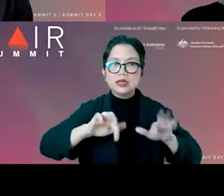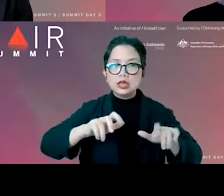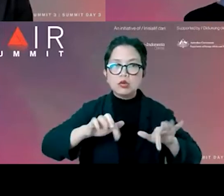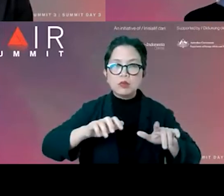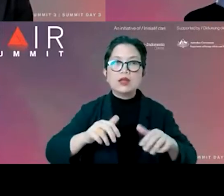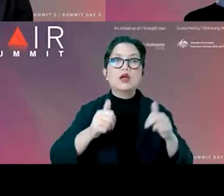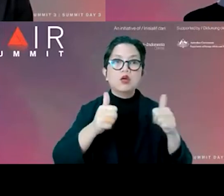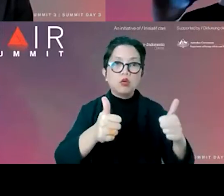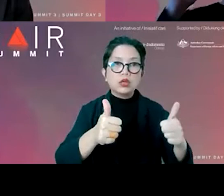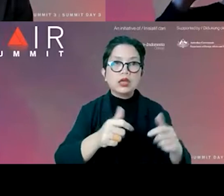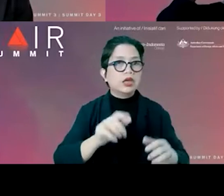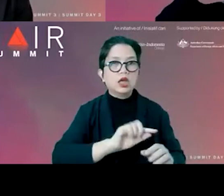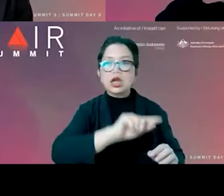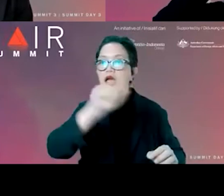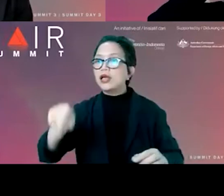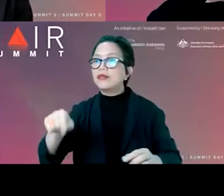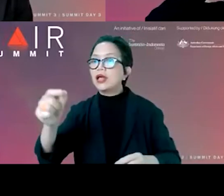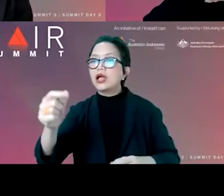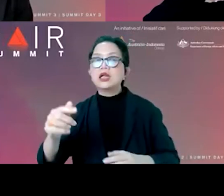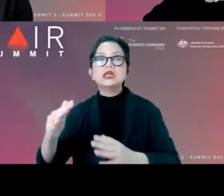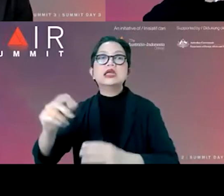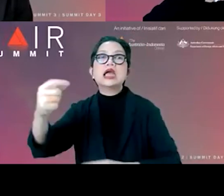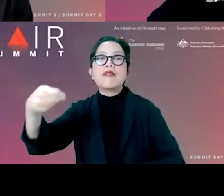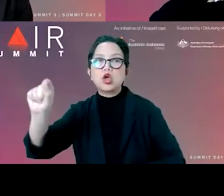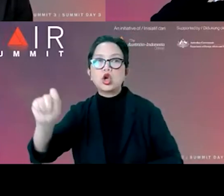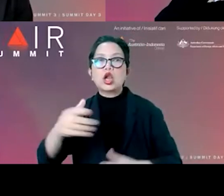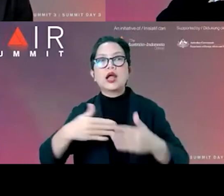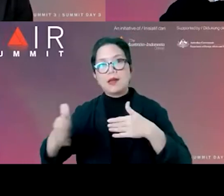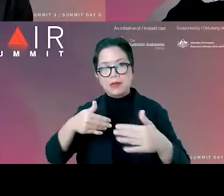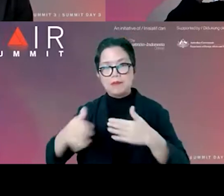remotely. I think that what it did start to do was really